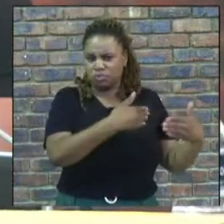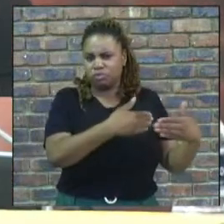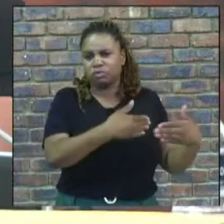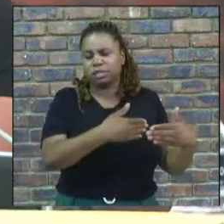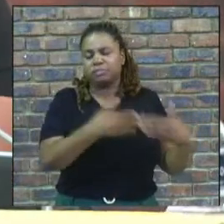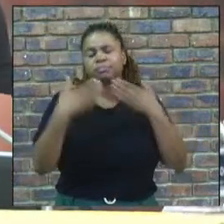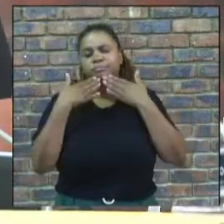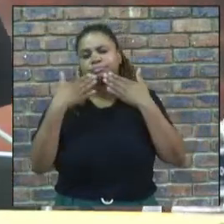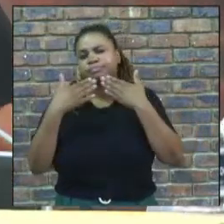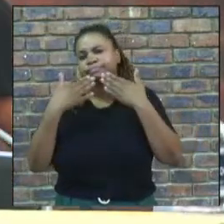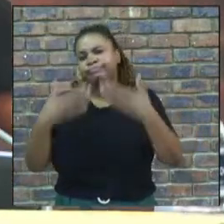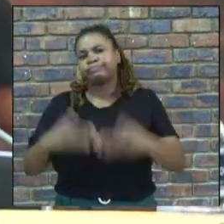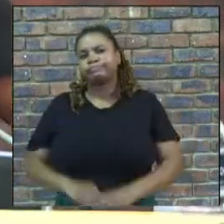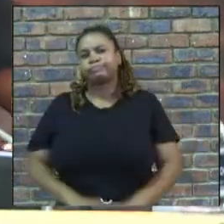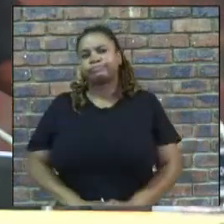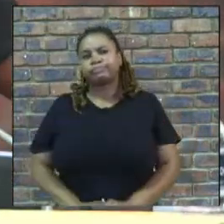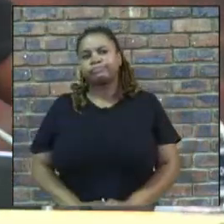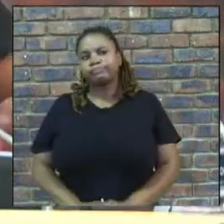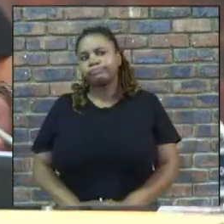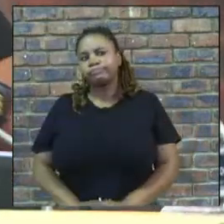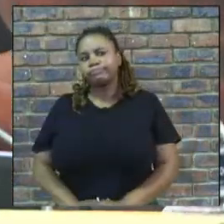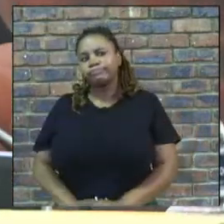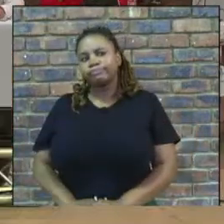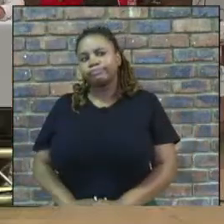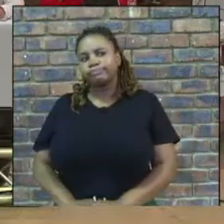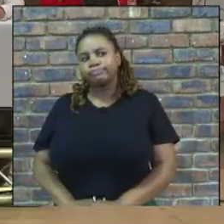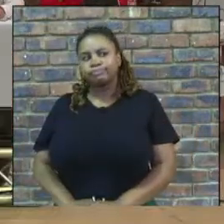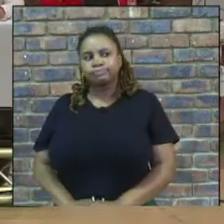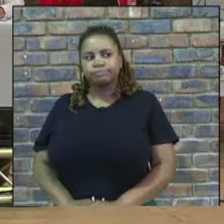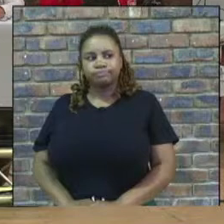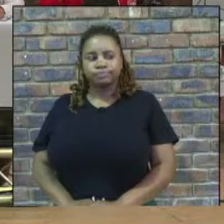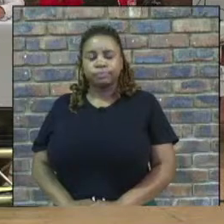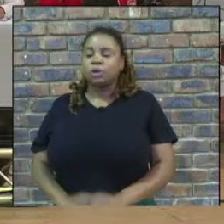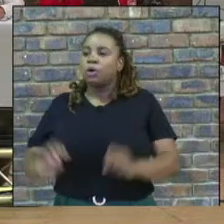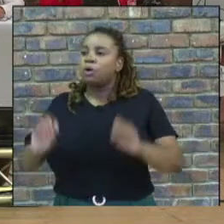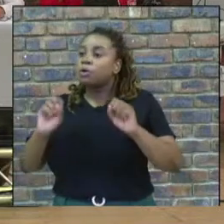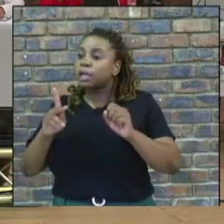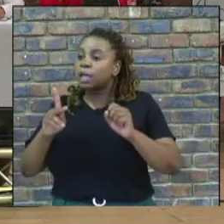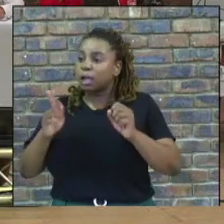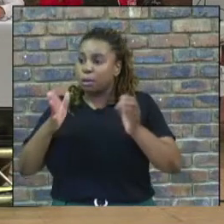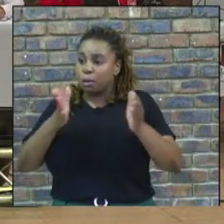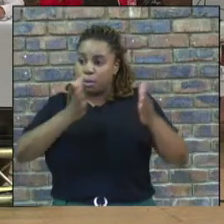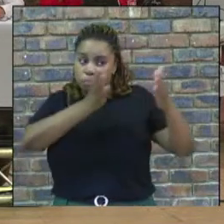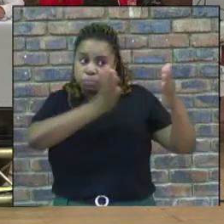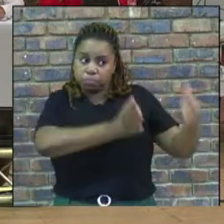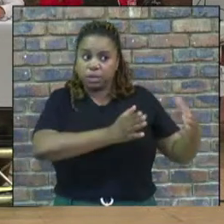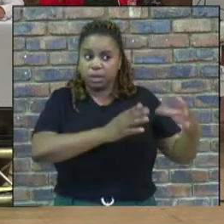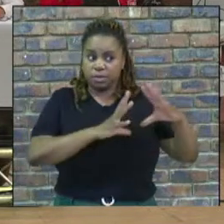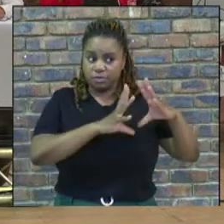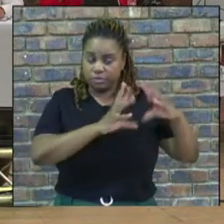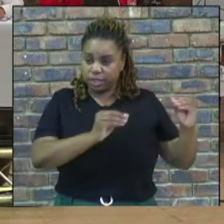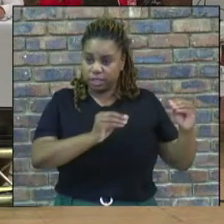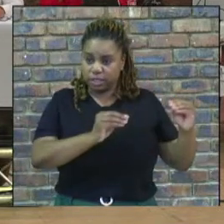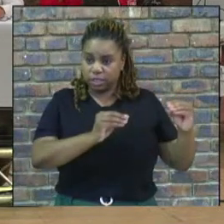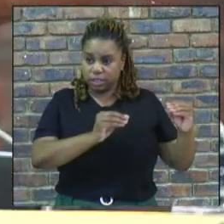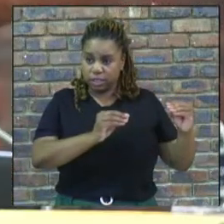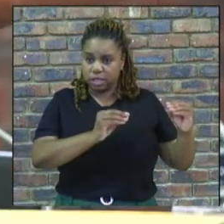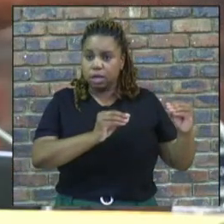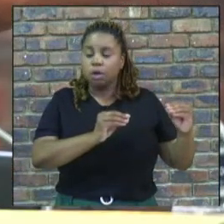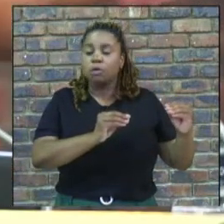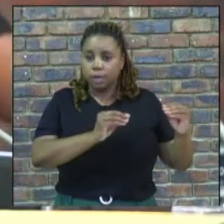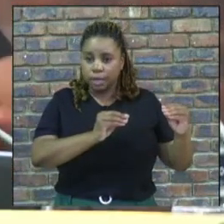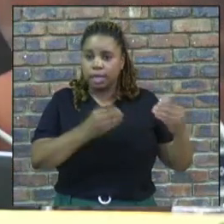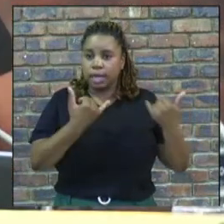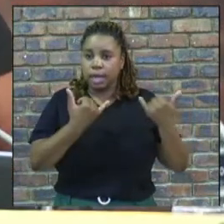Re lebohile moruti. A ke re feditse ka mo akere ro simolola ka mo left